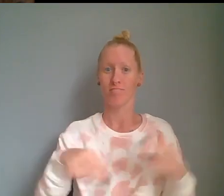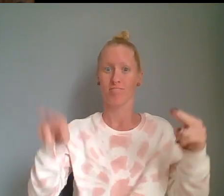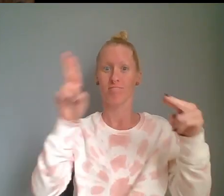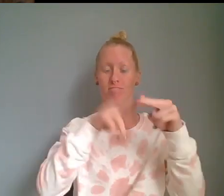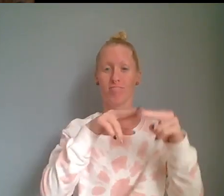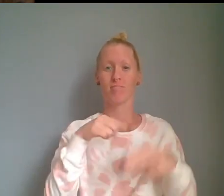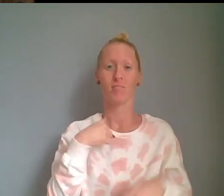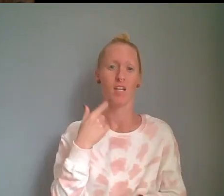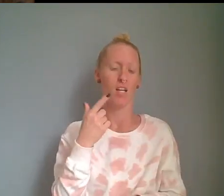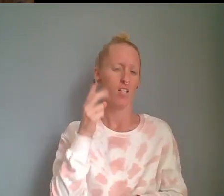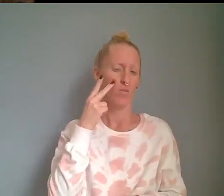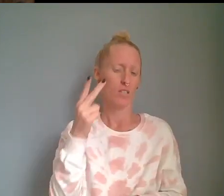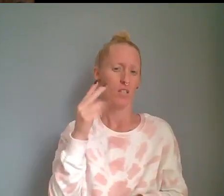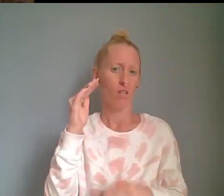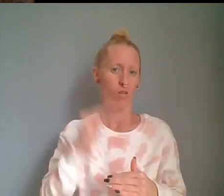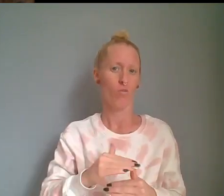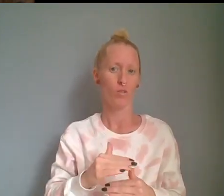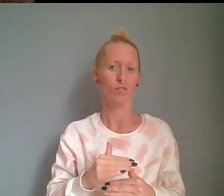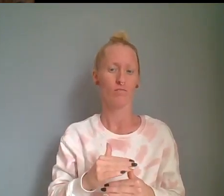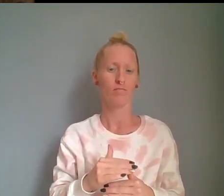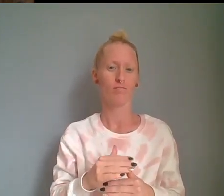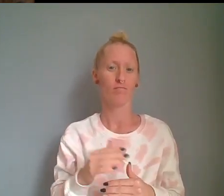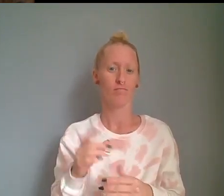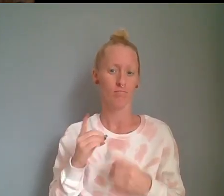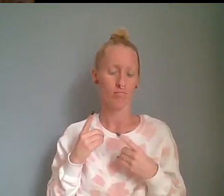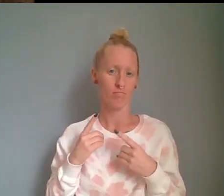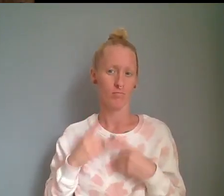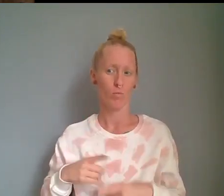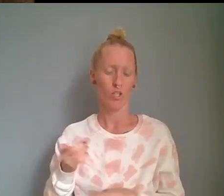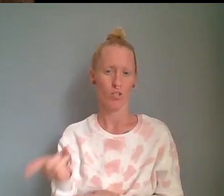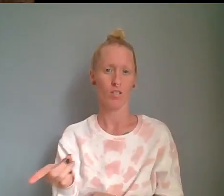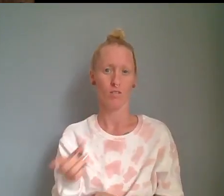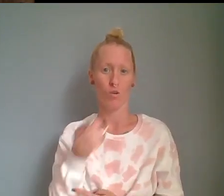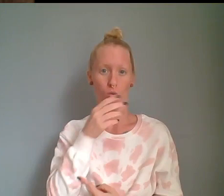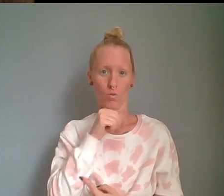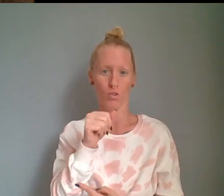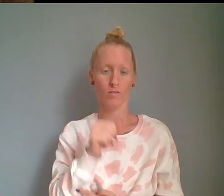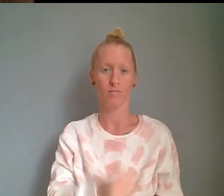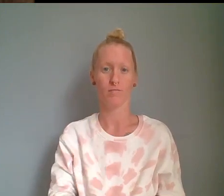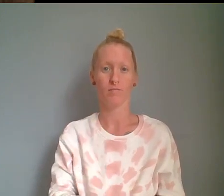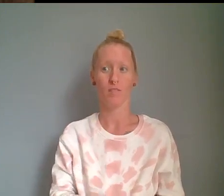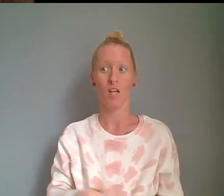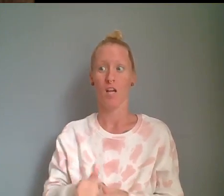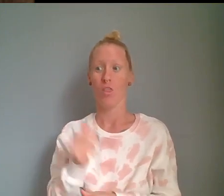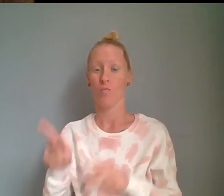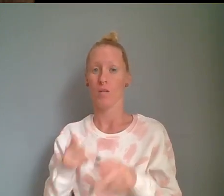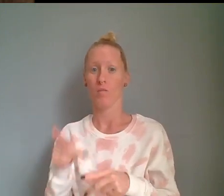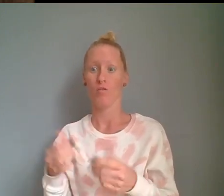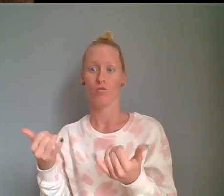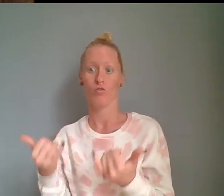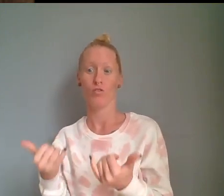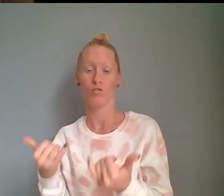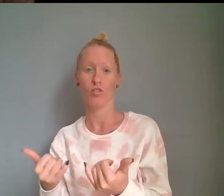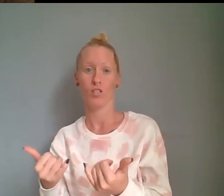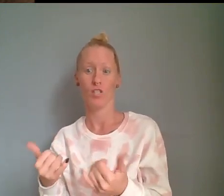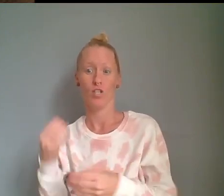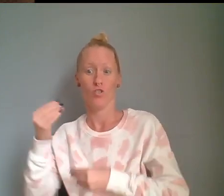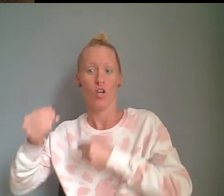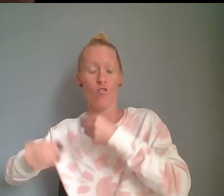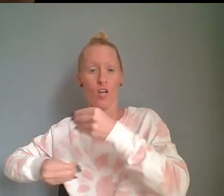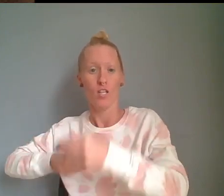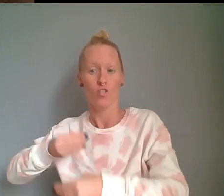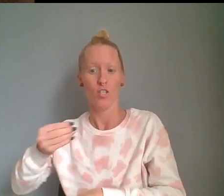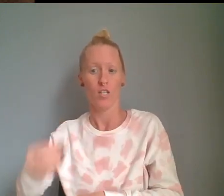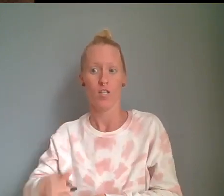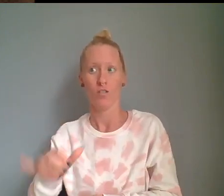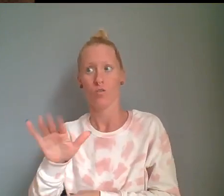see lower rates of depression in older age. There are other people who argue that current generation, younger generations now,